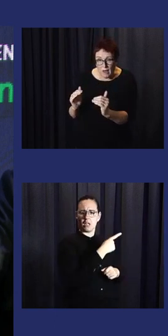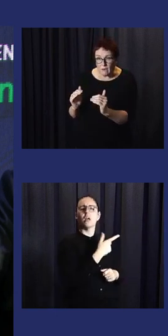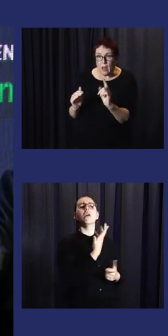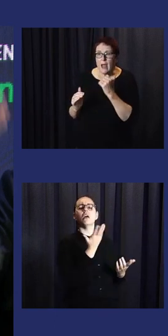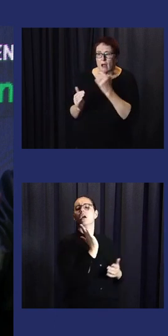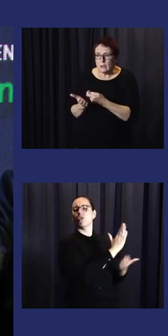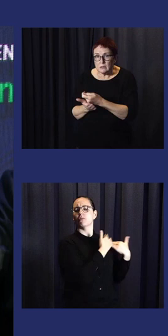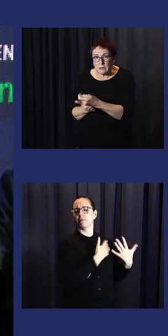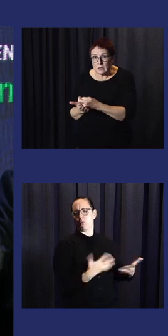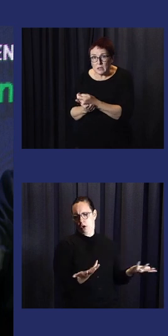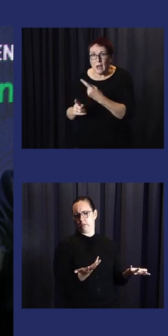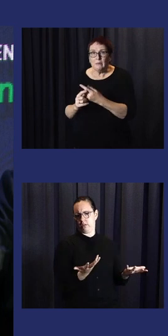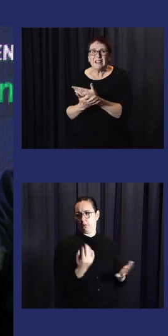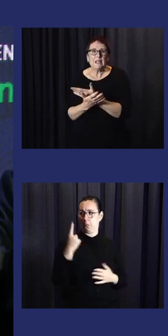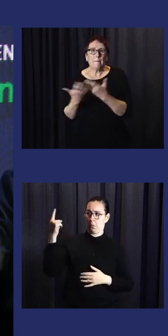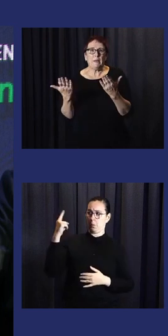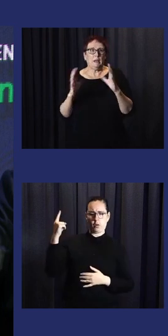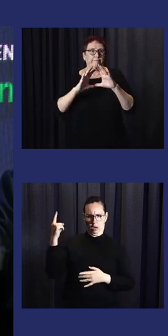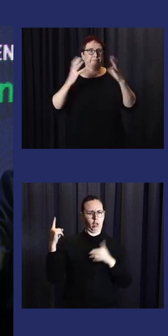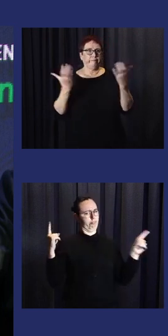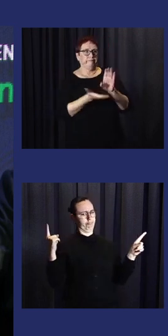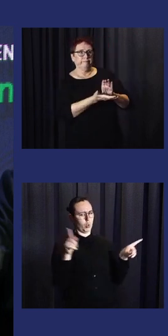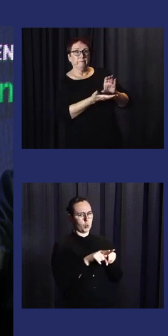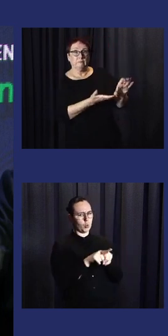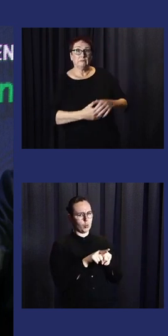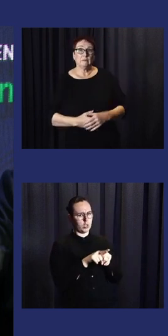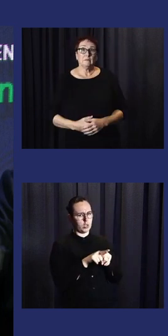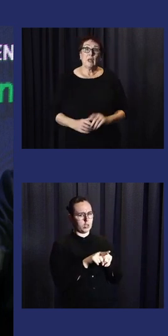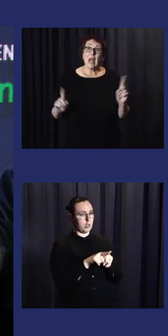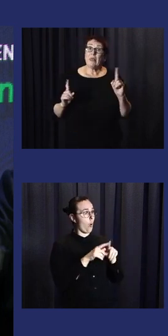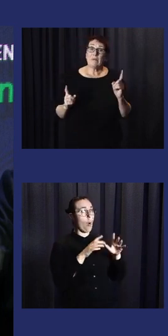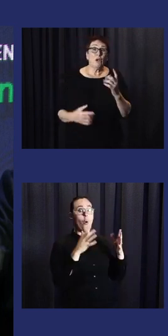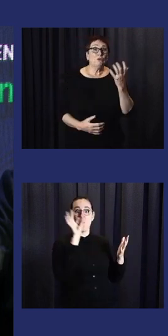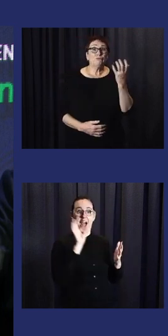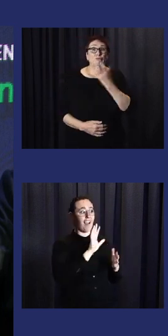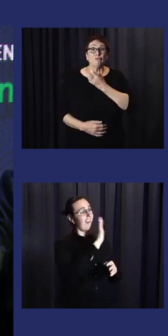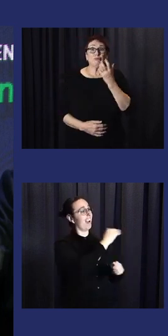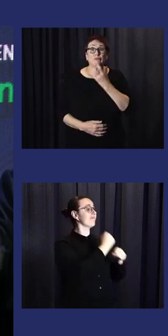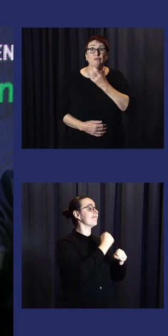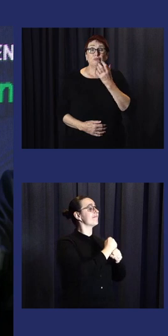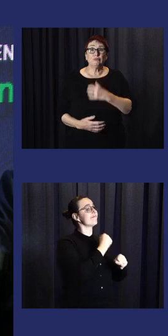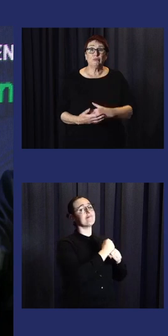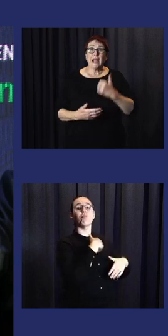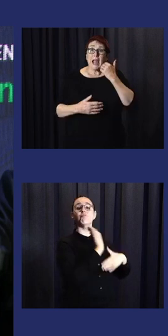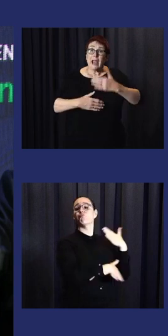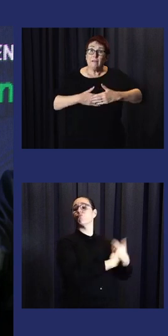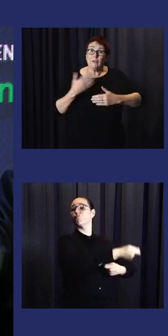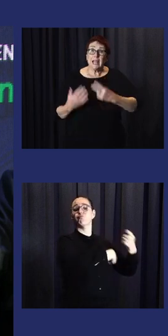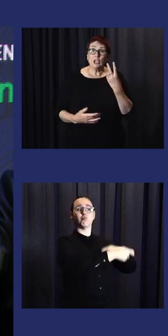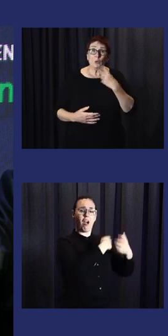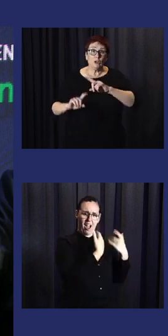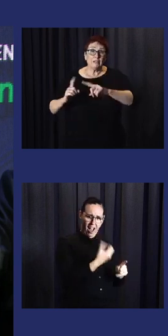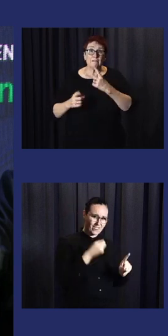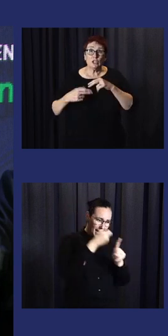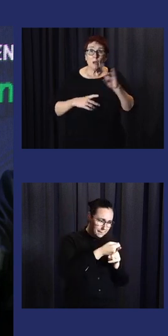the ecospheric level. I mean, we're in big trouble. We have 200 species a day that are going extinct. We